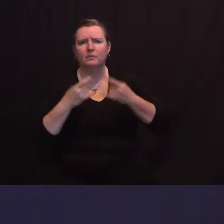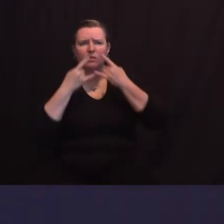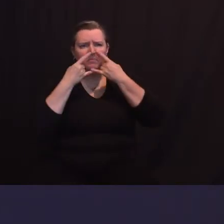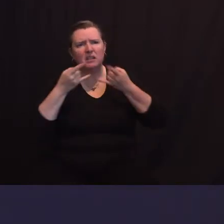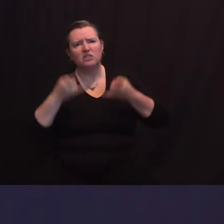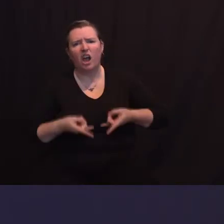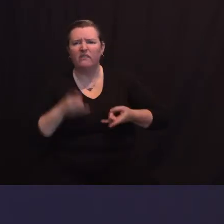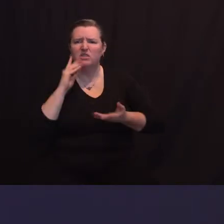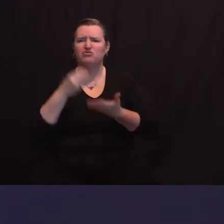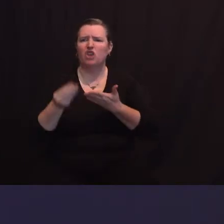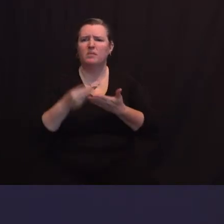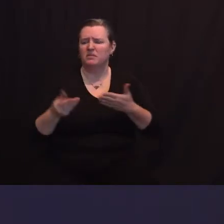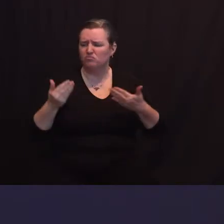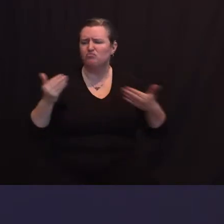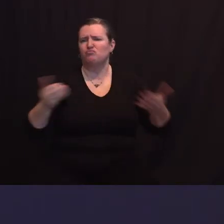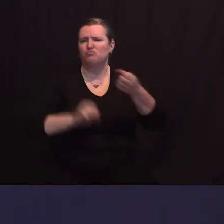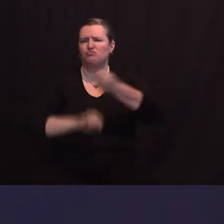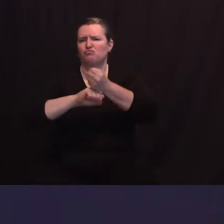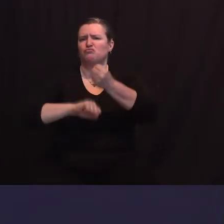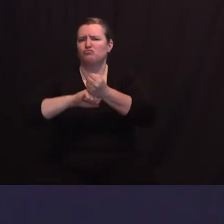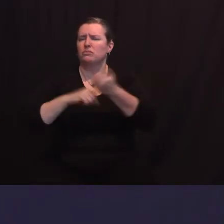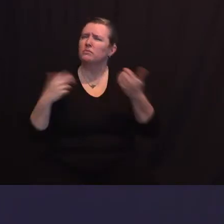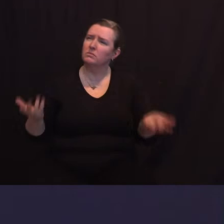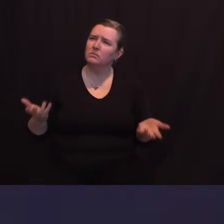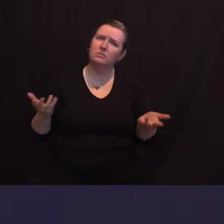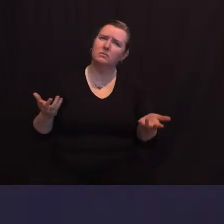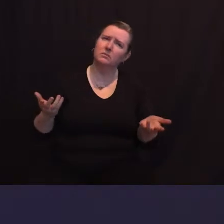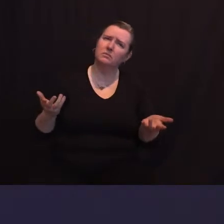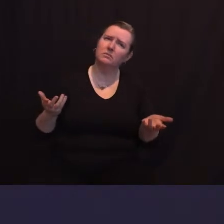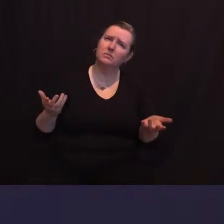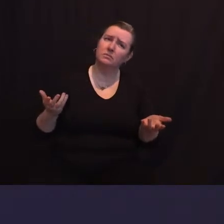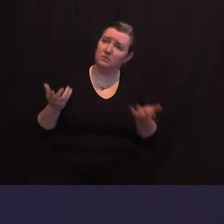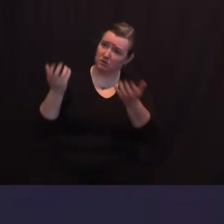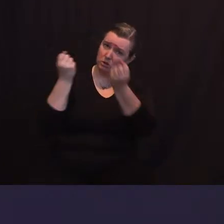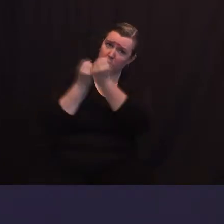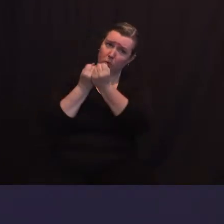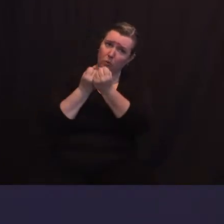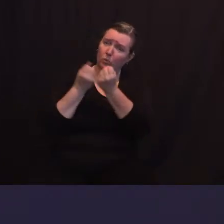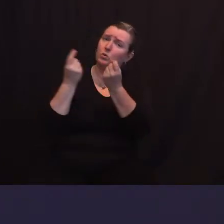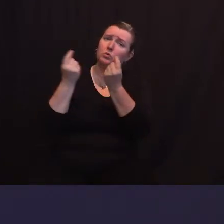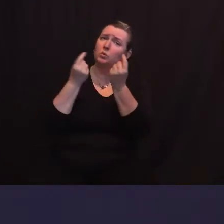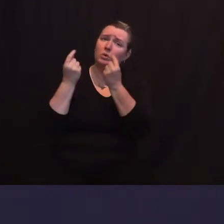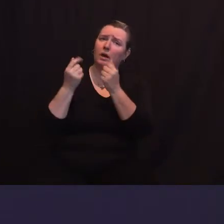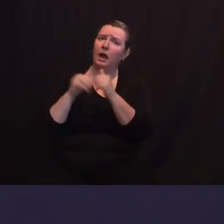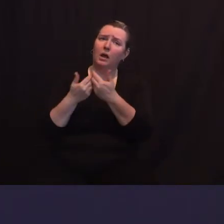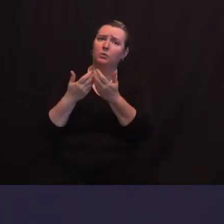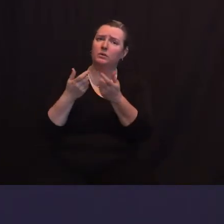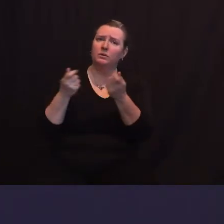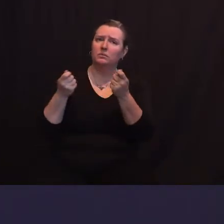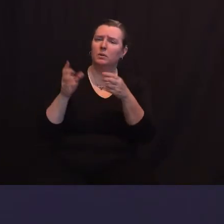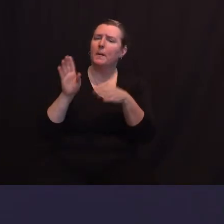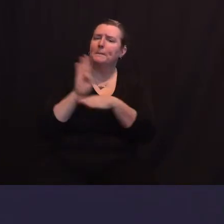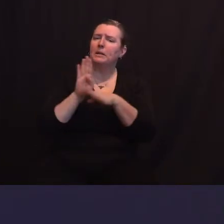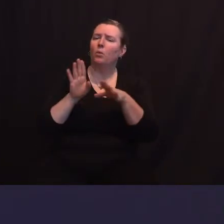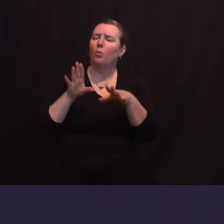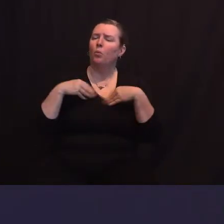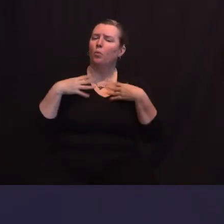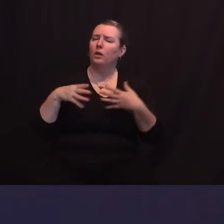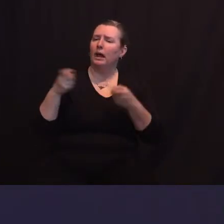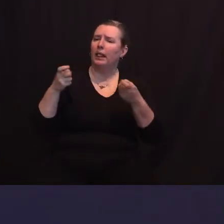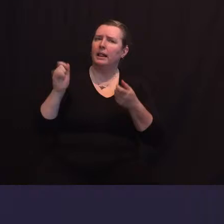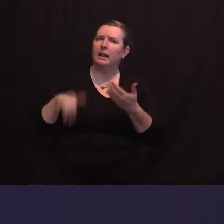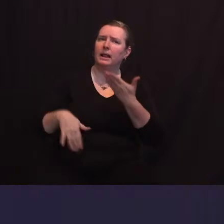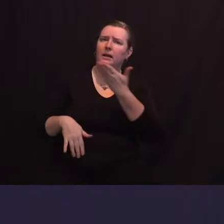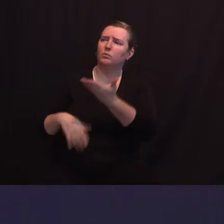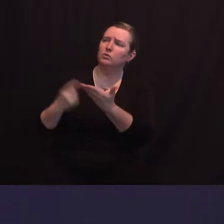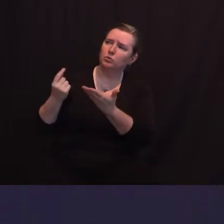been verified? If so, how are you advising these owners and employees to handle the situation? Thank you. Let me go through